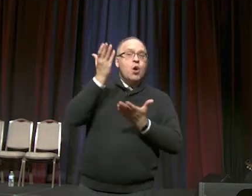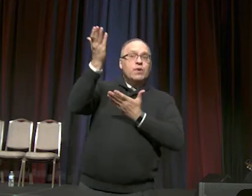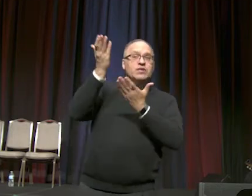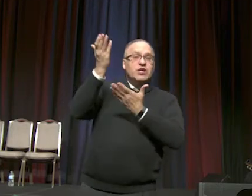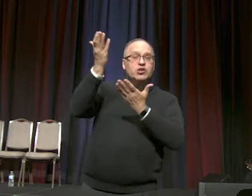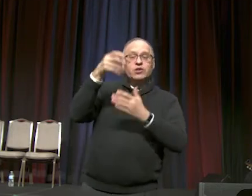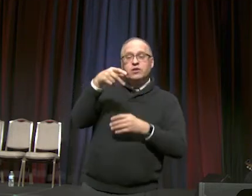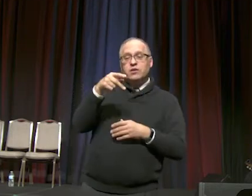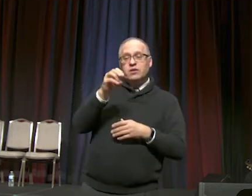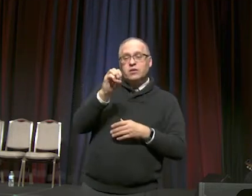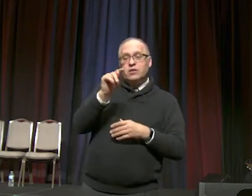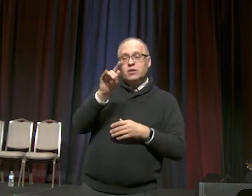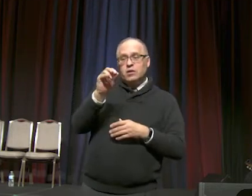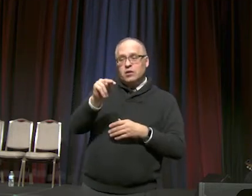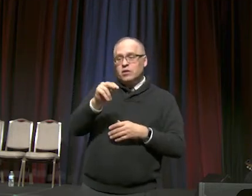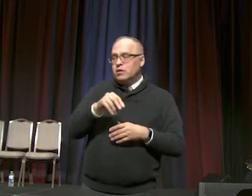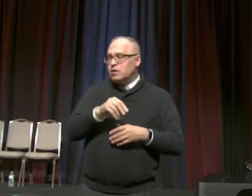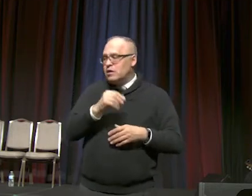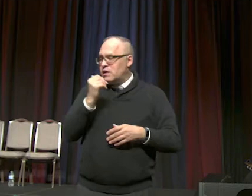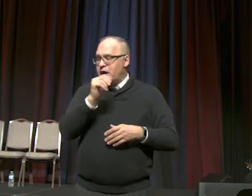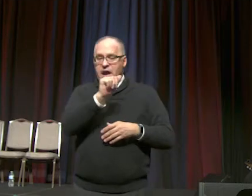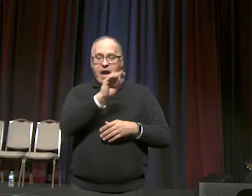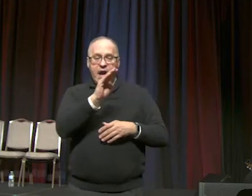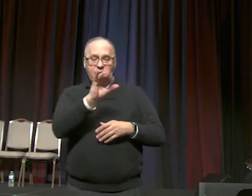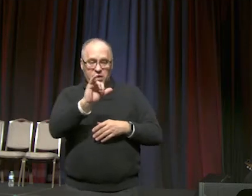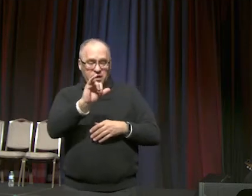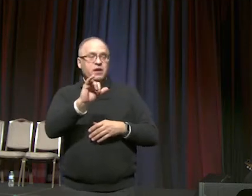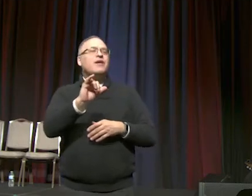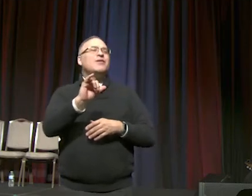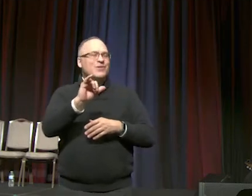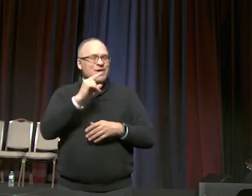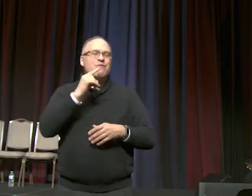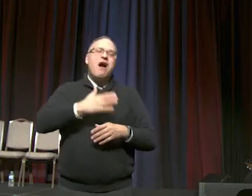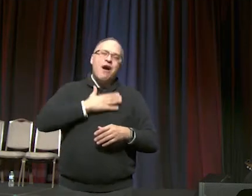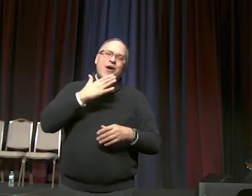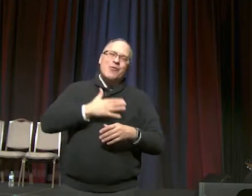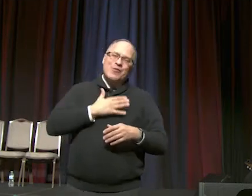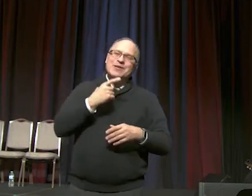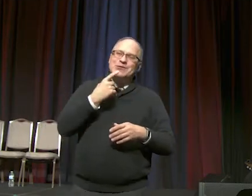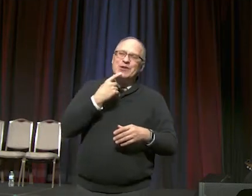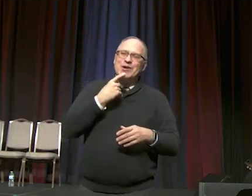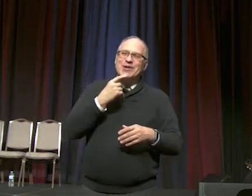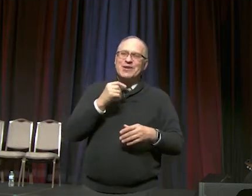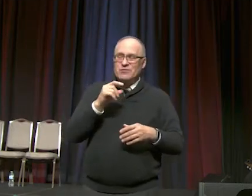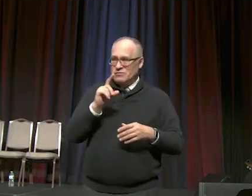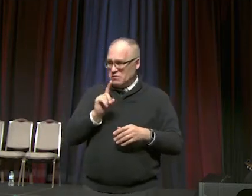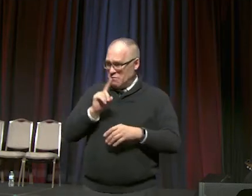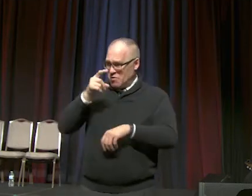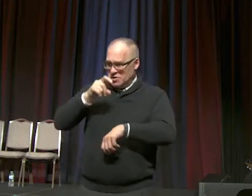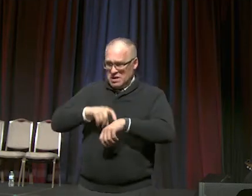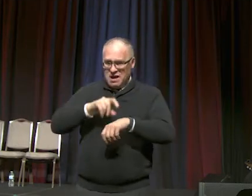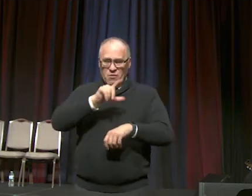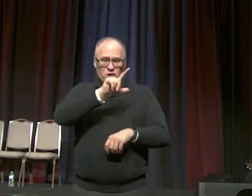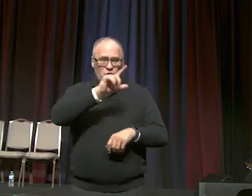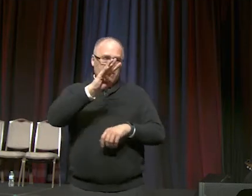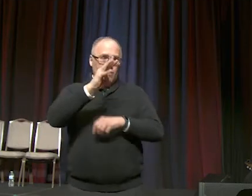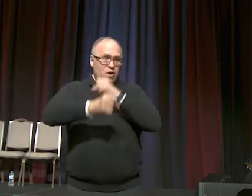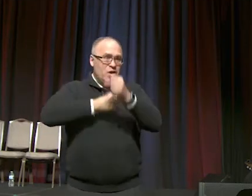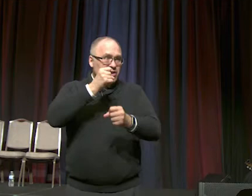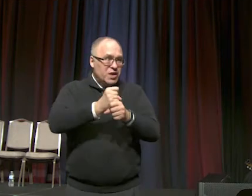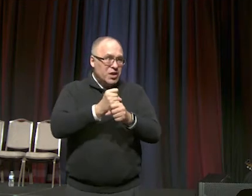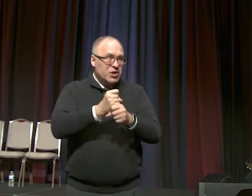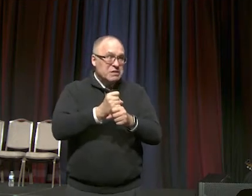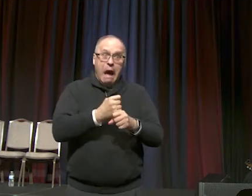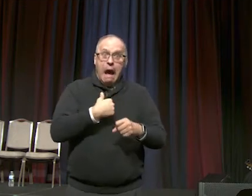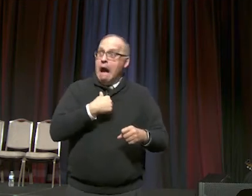is Abby Parker Herrera, who I'm happy to say for the first time in 24 years, I really don't know